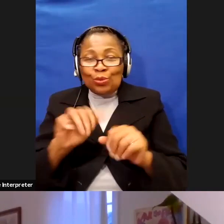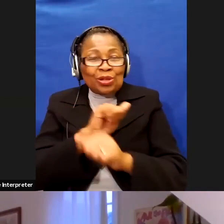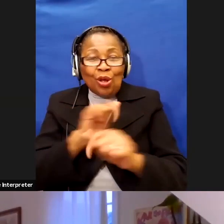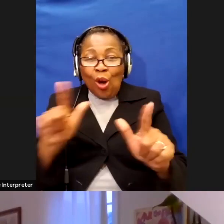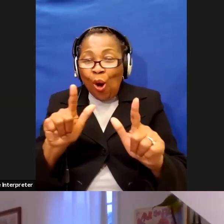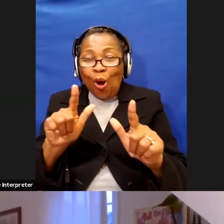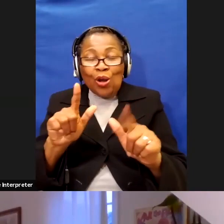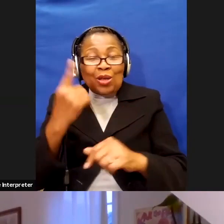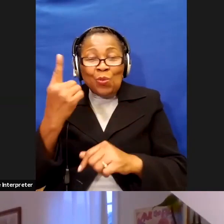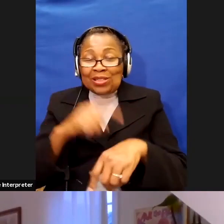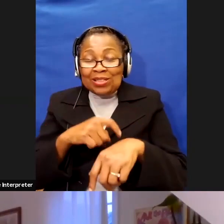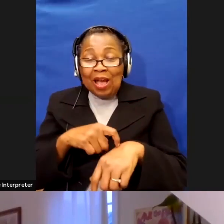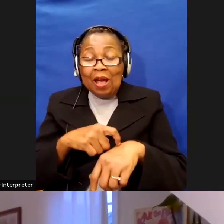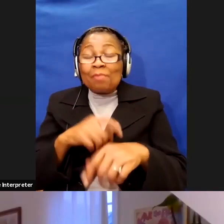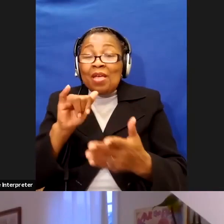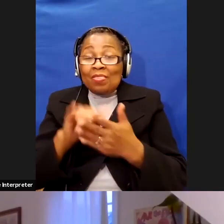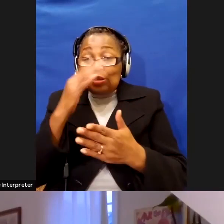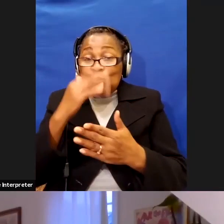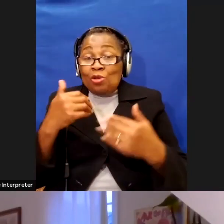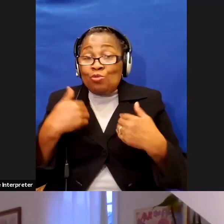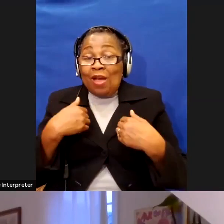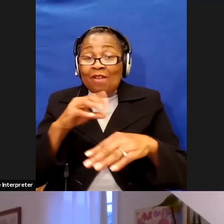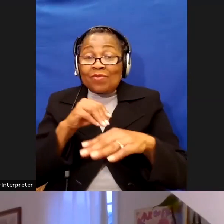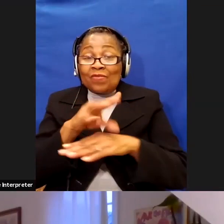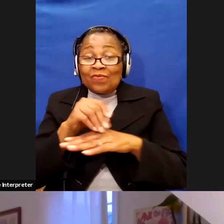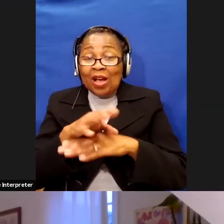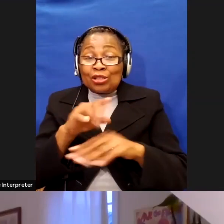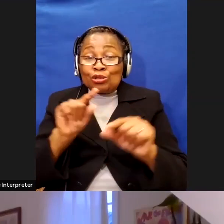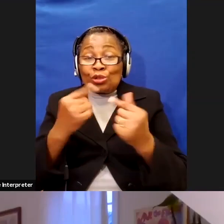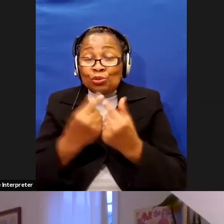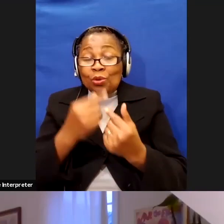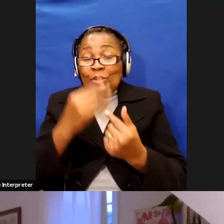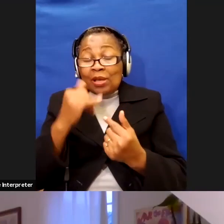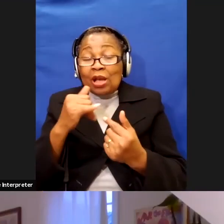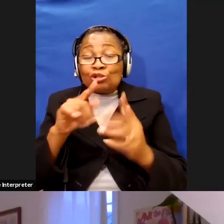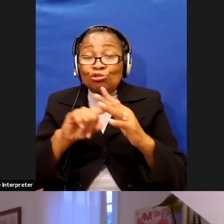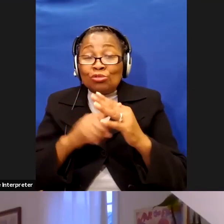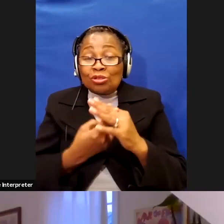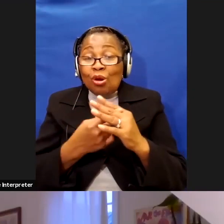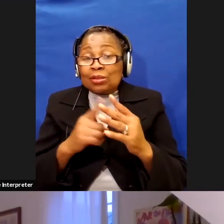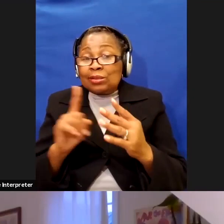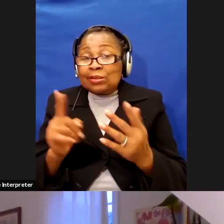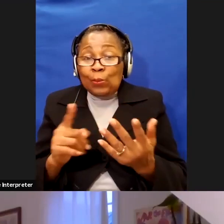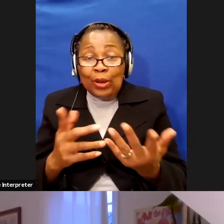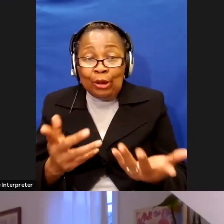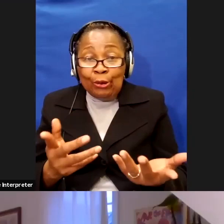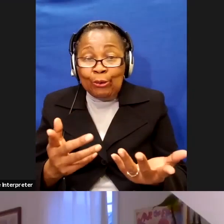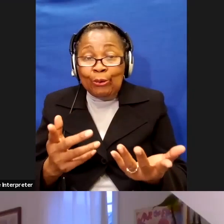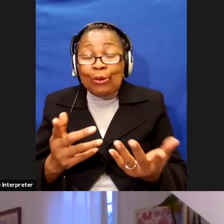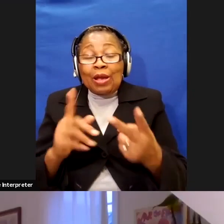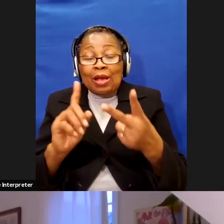really important, and why you ask them to help you prioritize your efforts, is because you're going to have to start somewhere. And